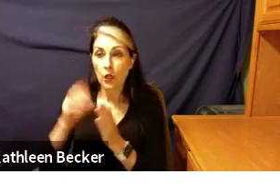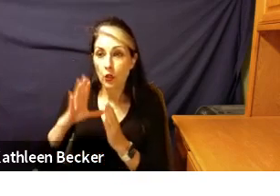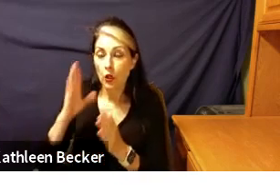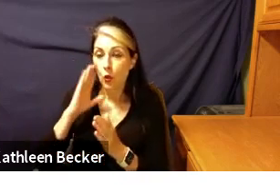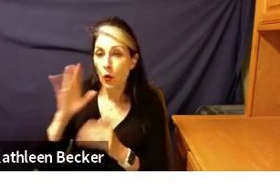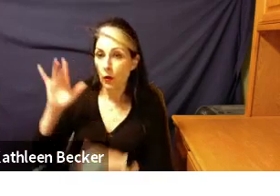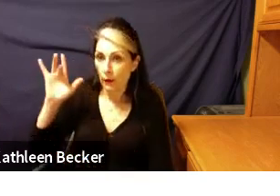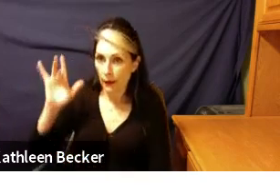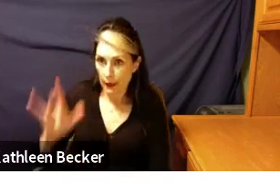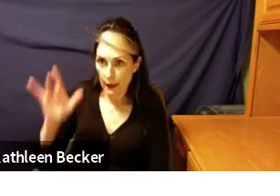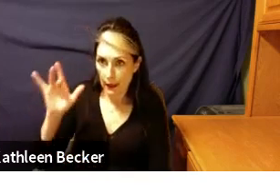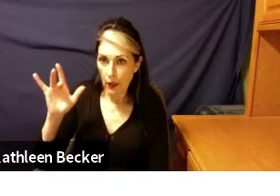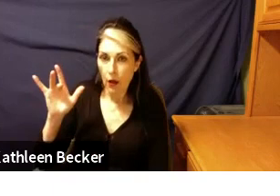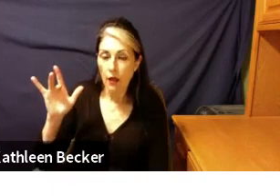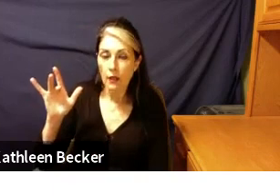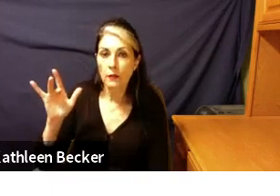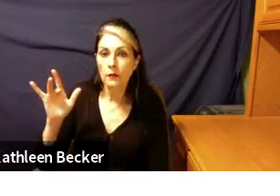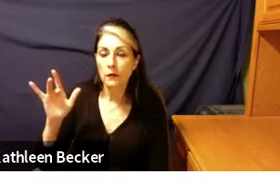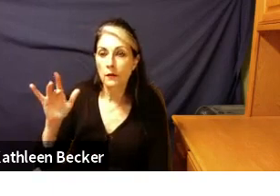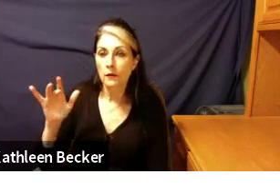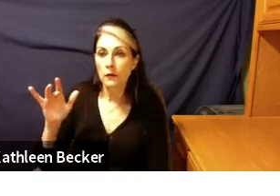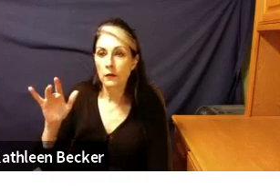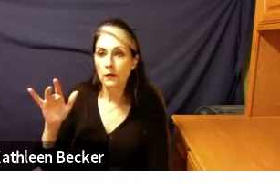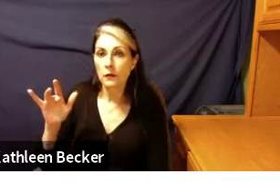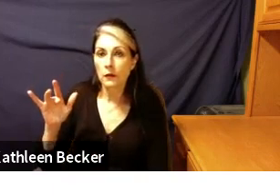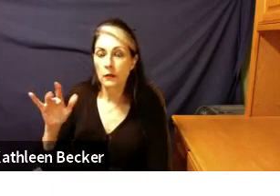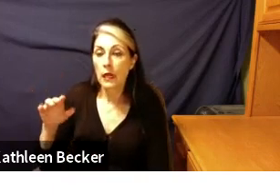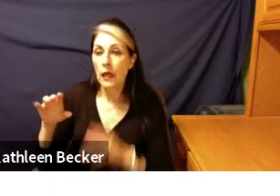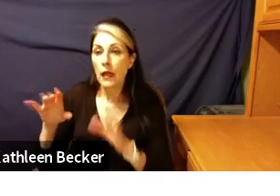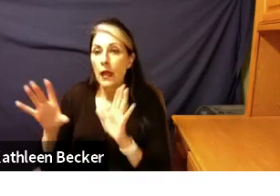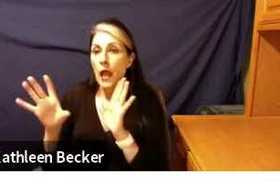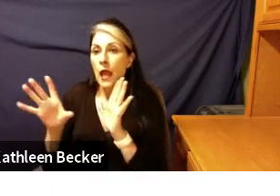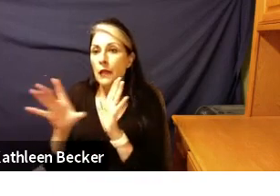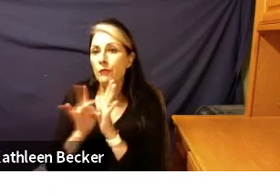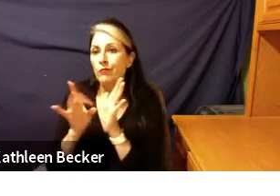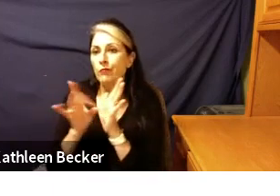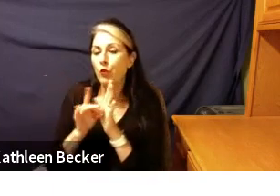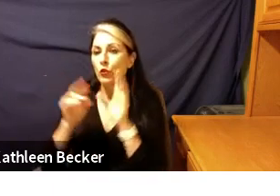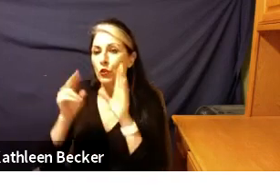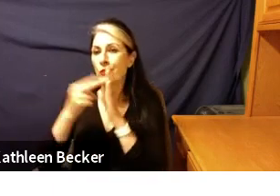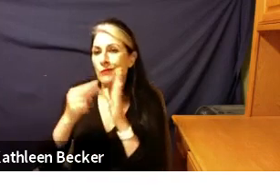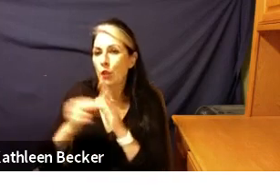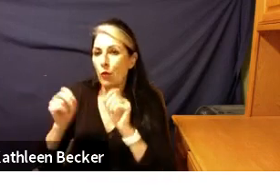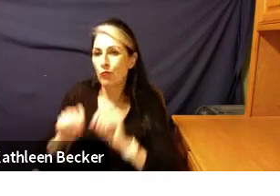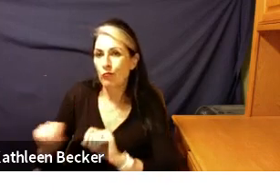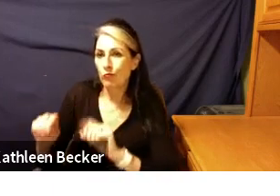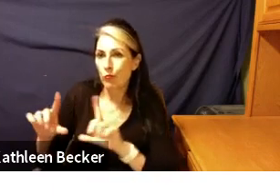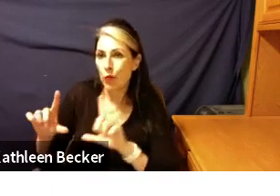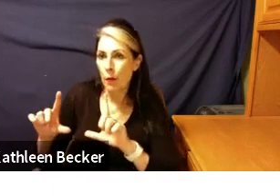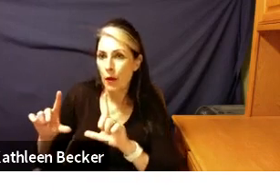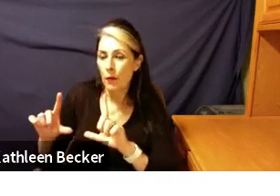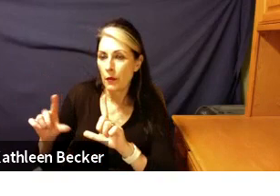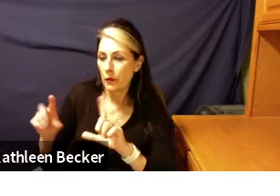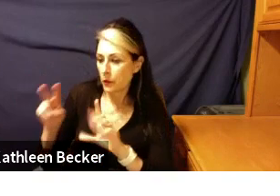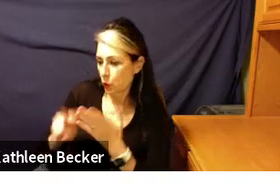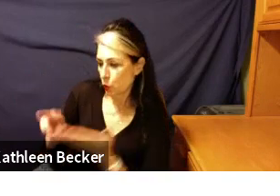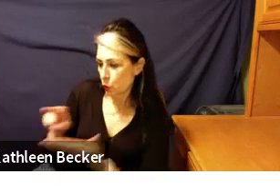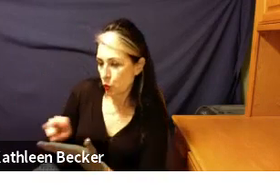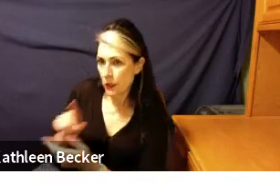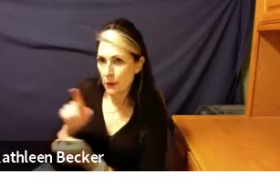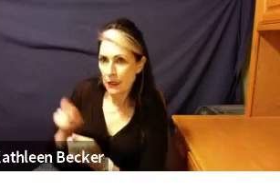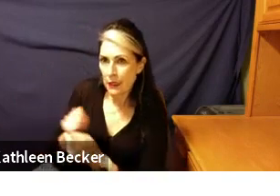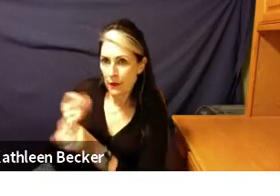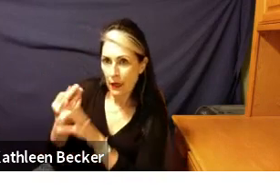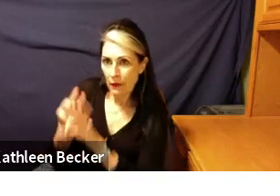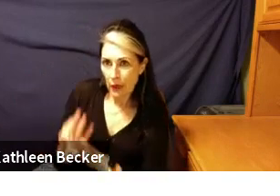just click on those and a post-it note will pop up. And that post-it note will have specific feedback